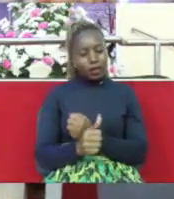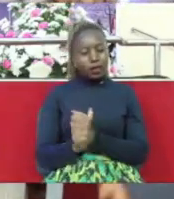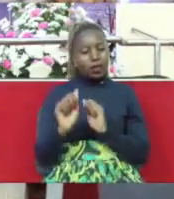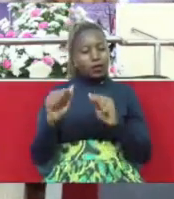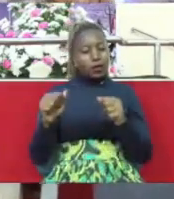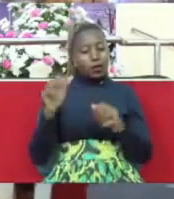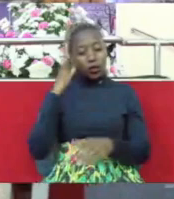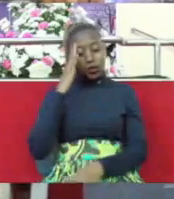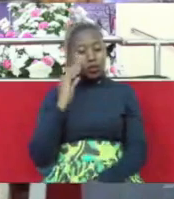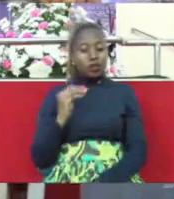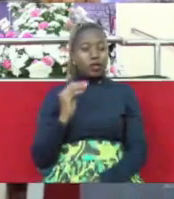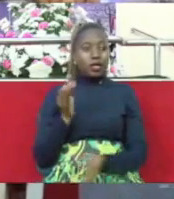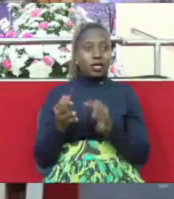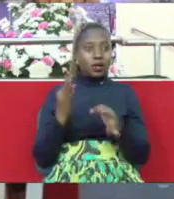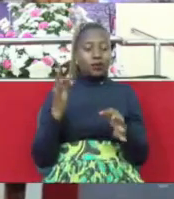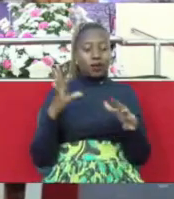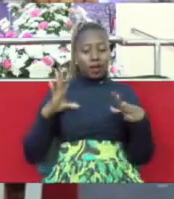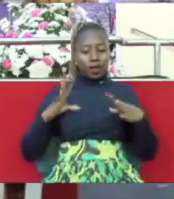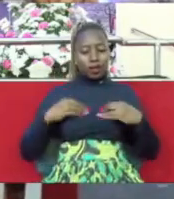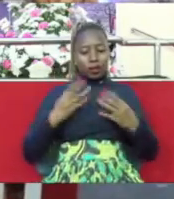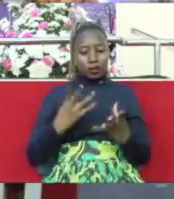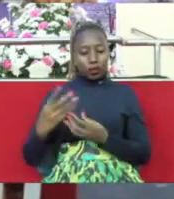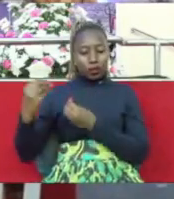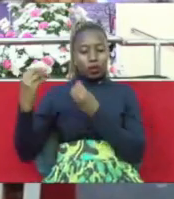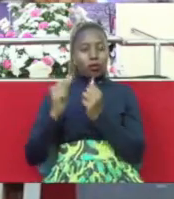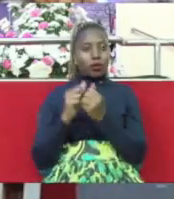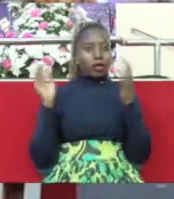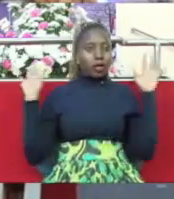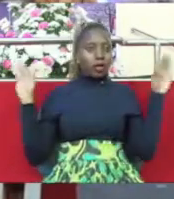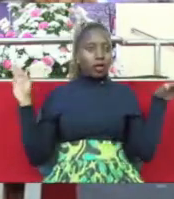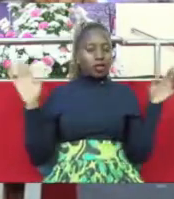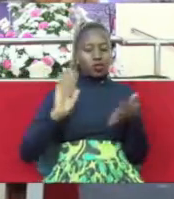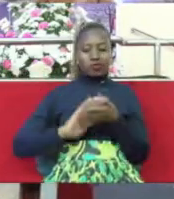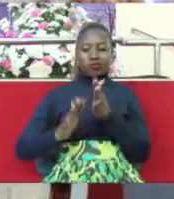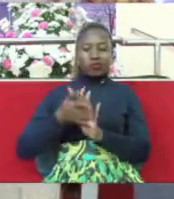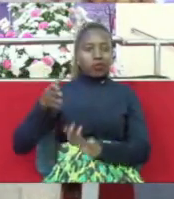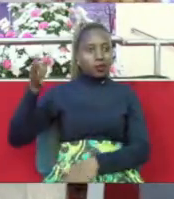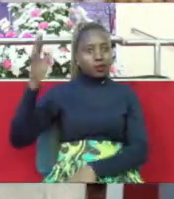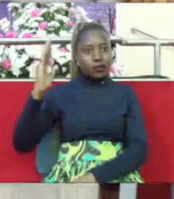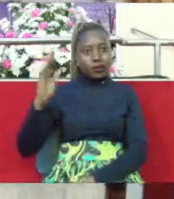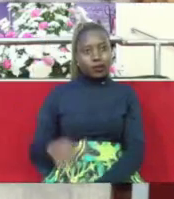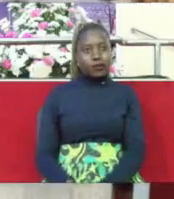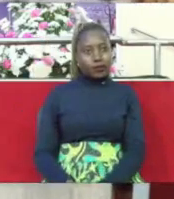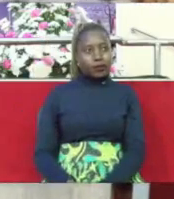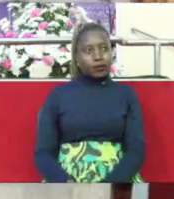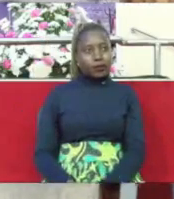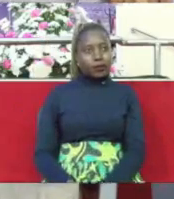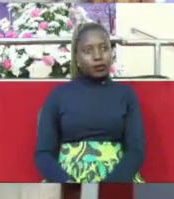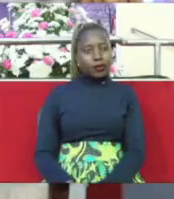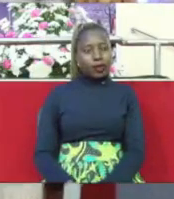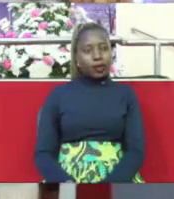with the angel minus God. Alifahamu vizuri sana athari ambazo zingeliwapata wangeenda na malaika pasi Mungu. And how much